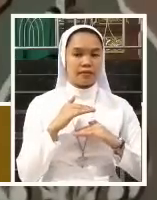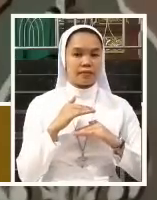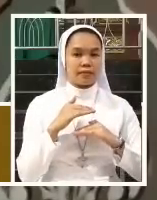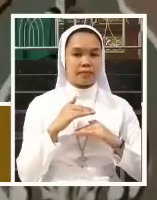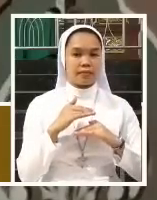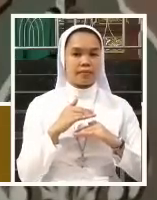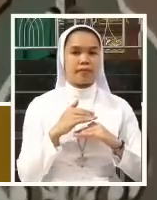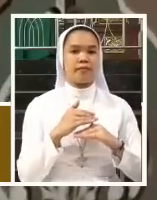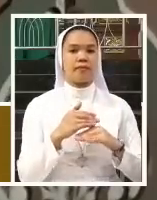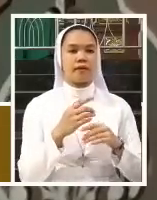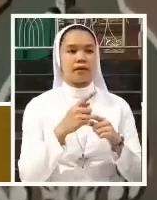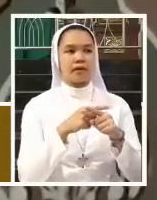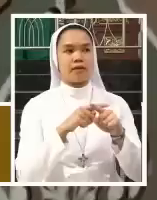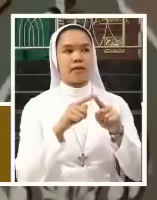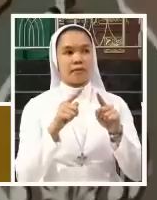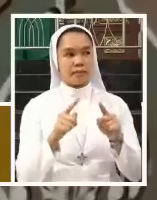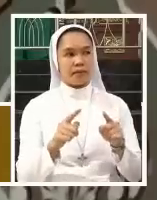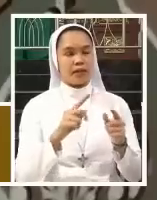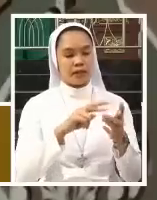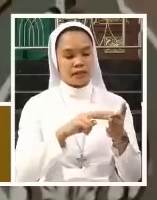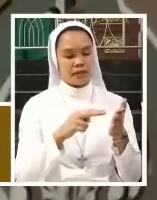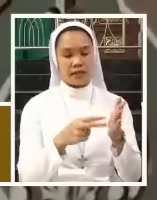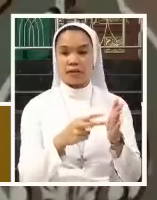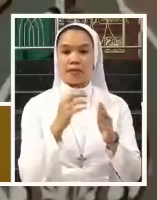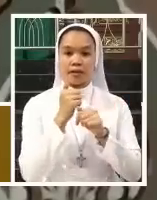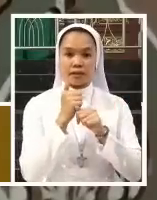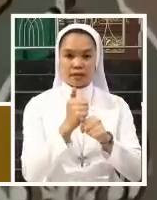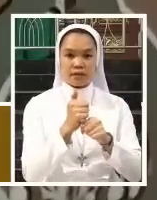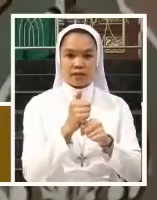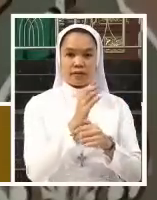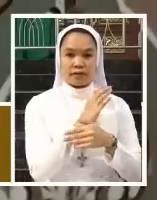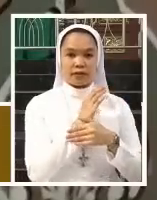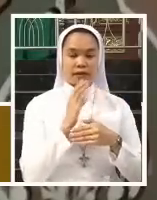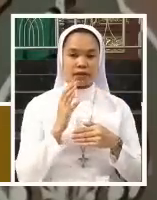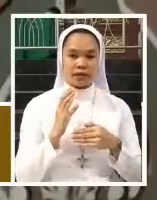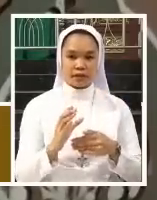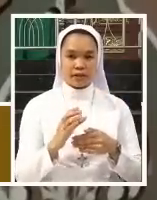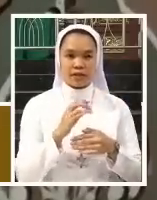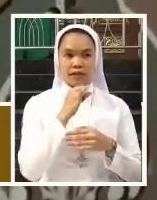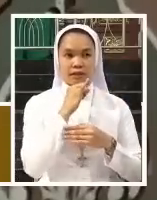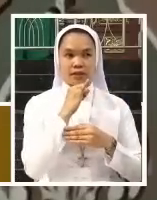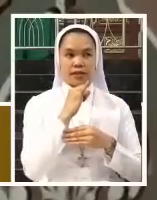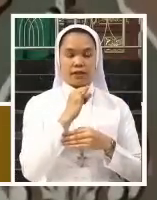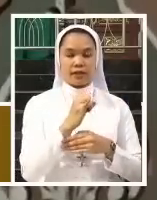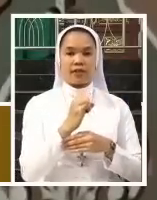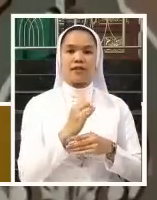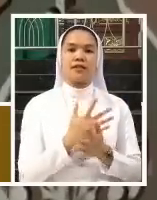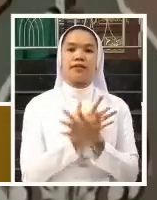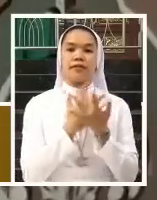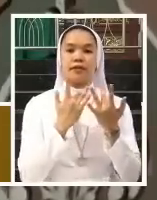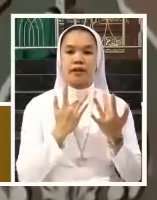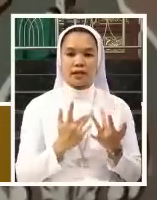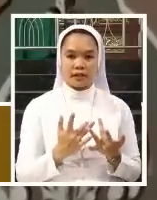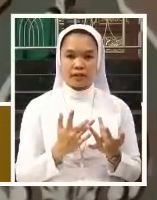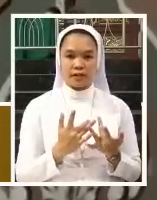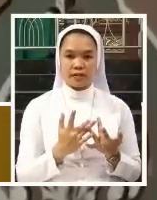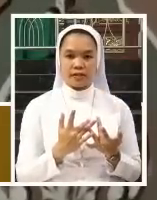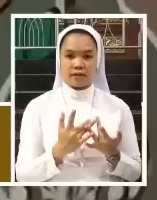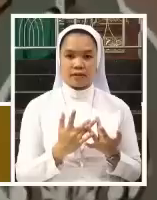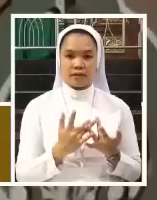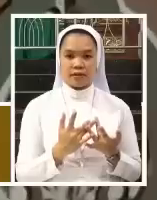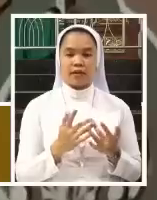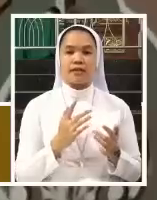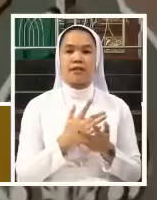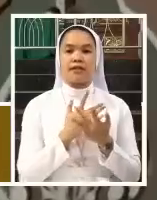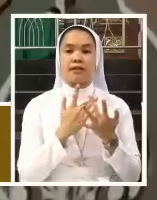makes us true ambassadors for Christ is our heart. And that is the